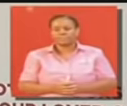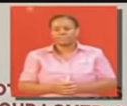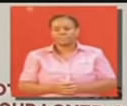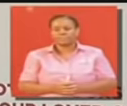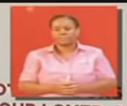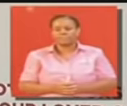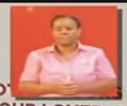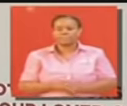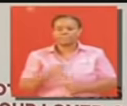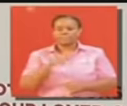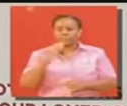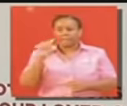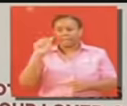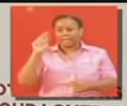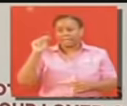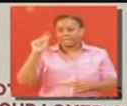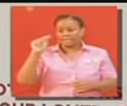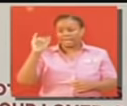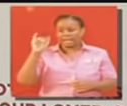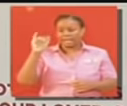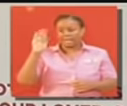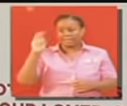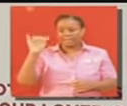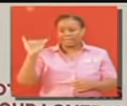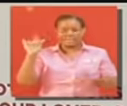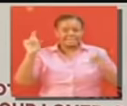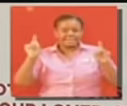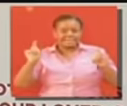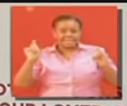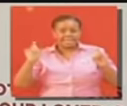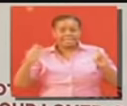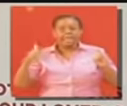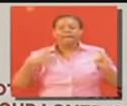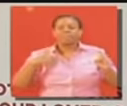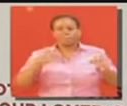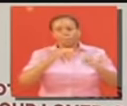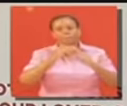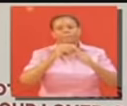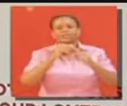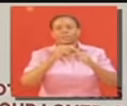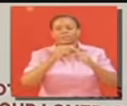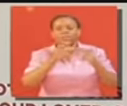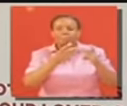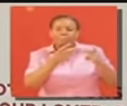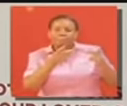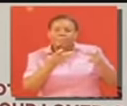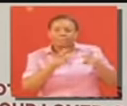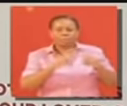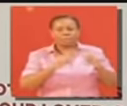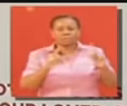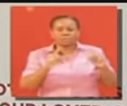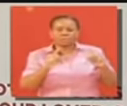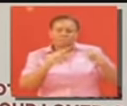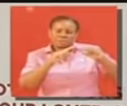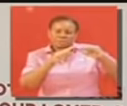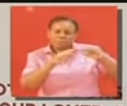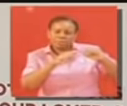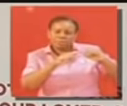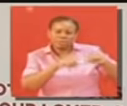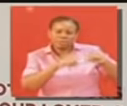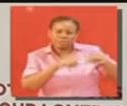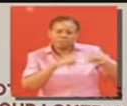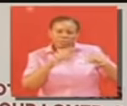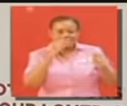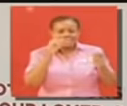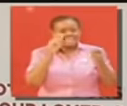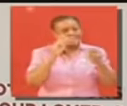of the testing that we will do, but it is not the test that we will rely on for acute diagnosis. It is not the test that we'll rely on to